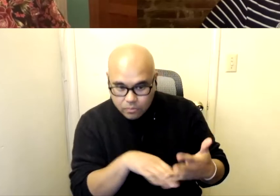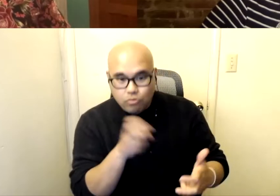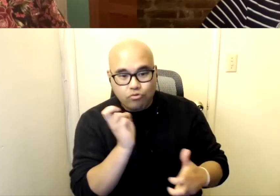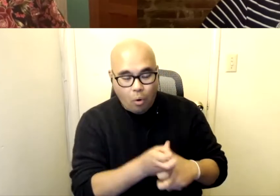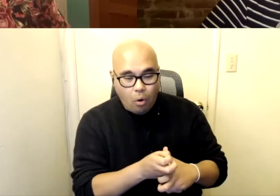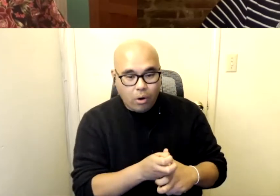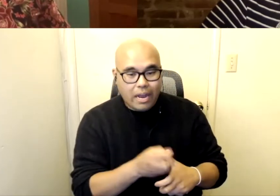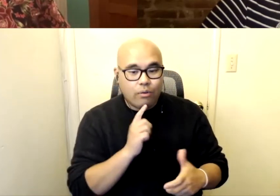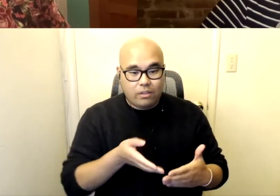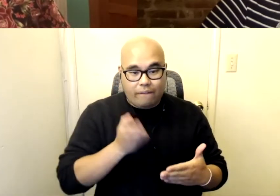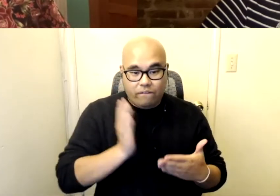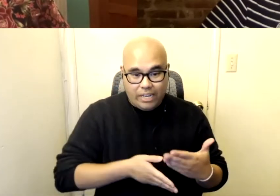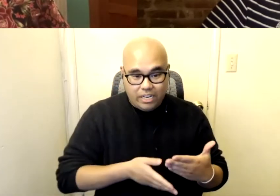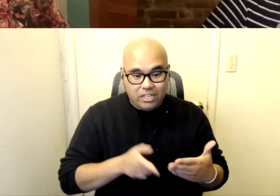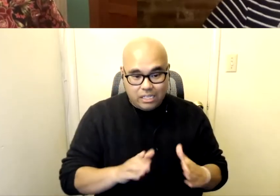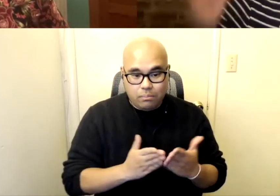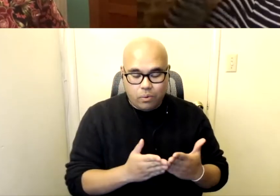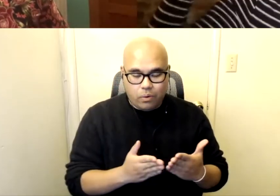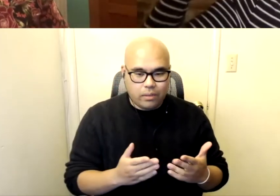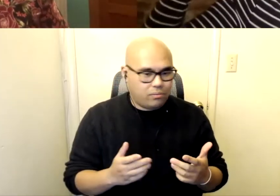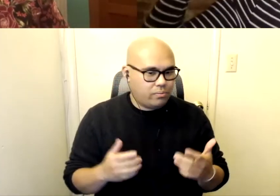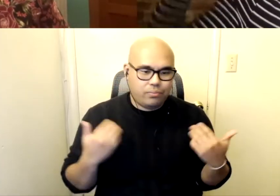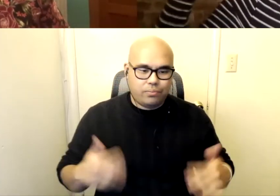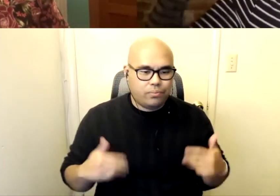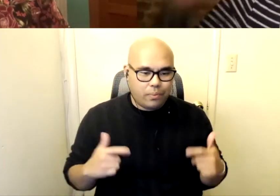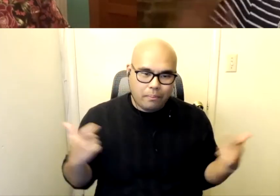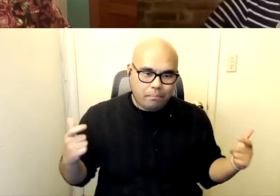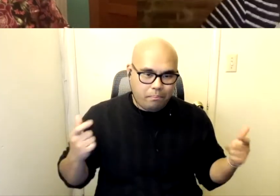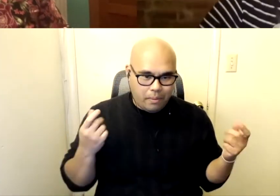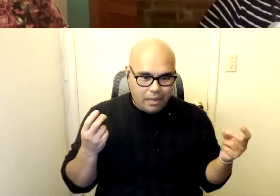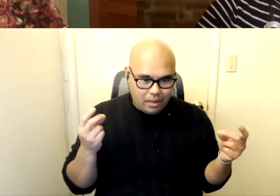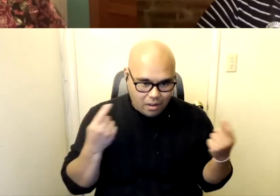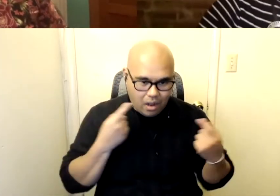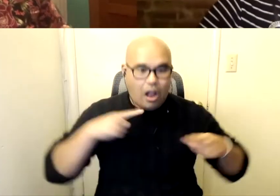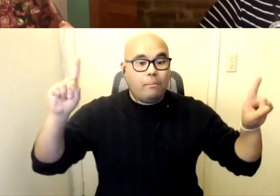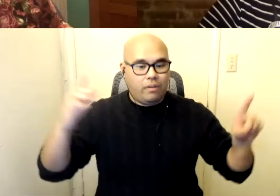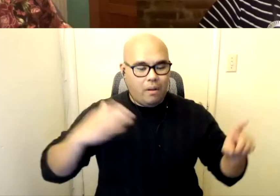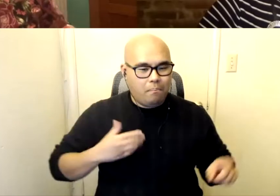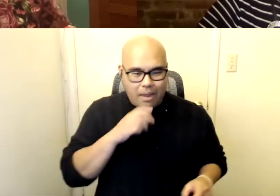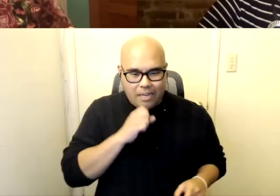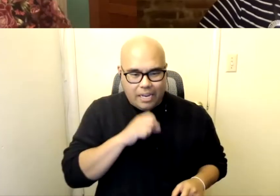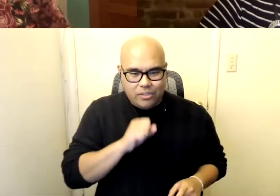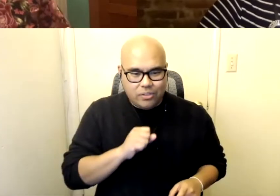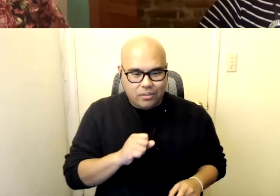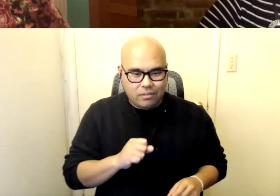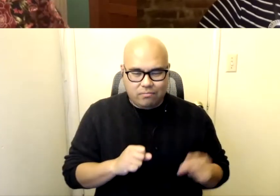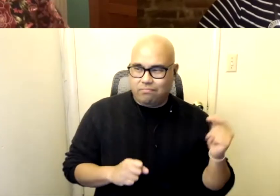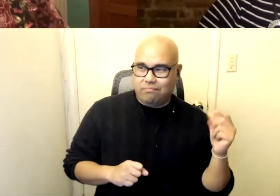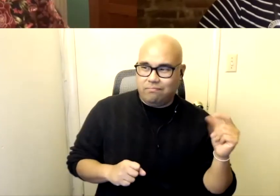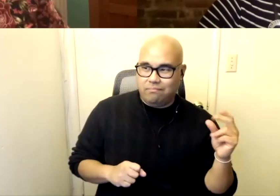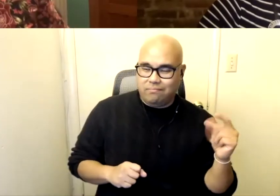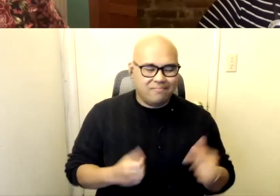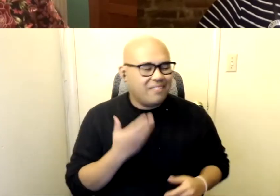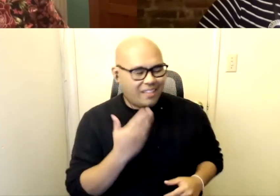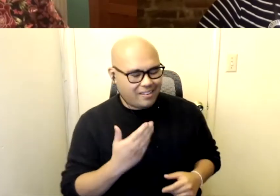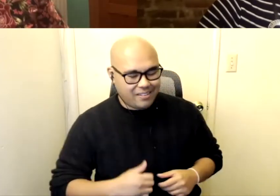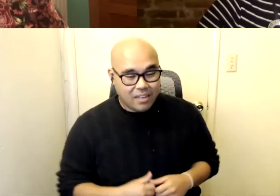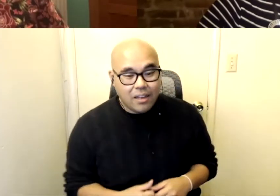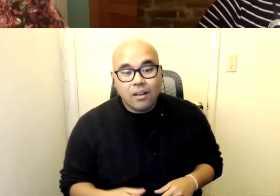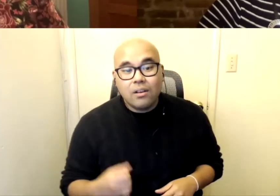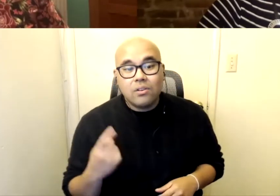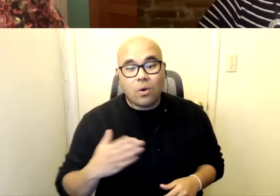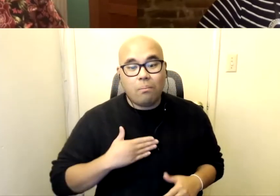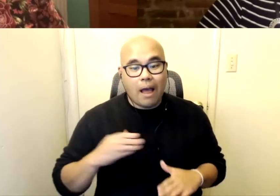major professional accomplishment of my middle age. Um, yeah, thanks. The advice I would